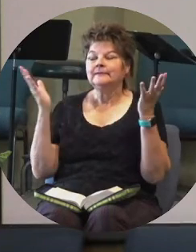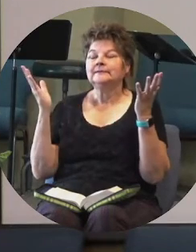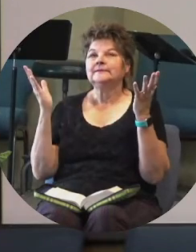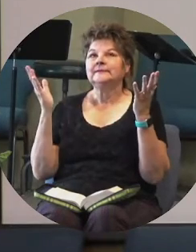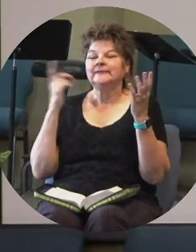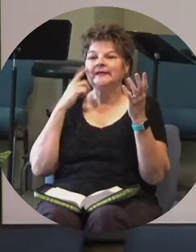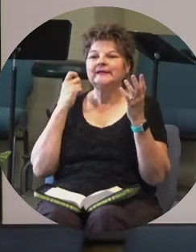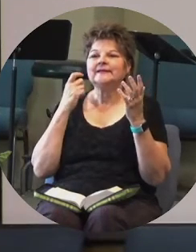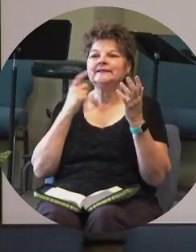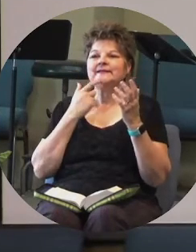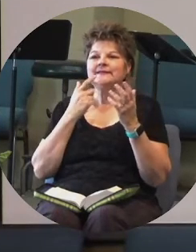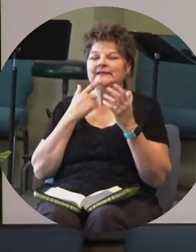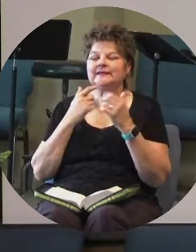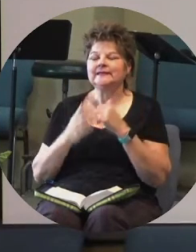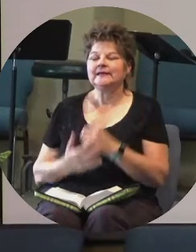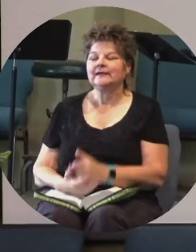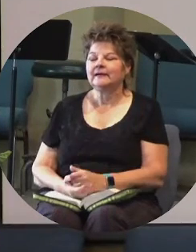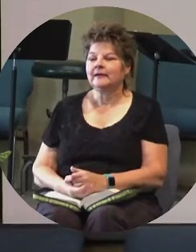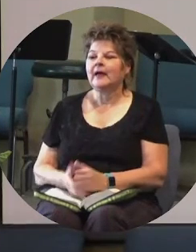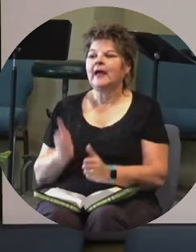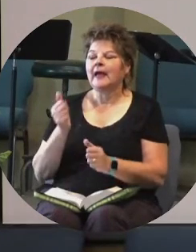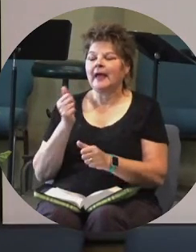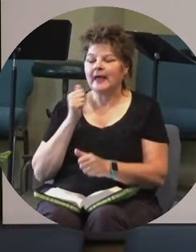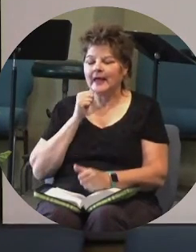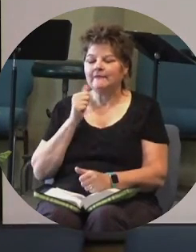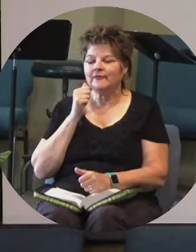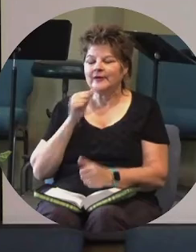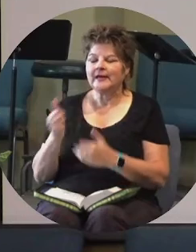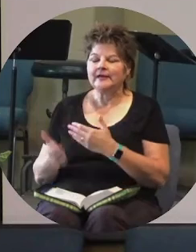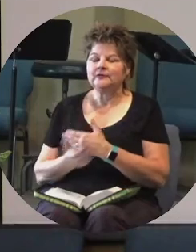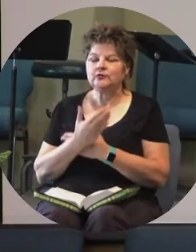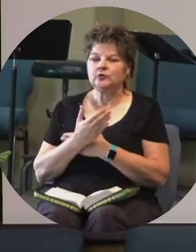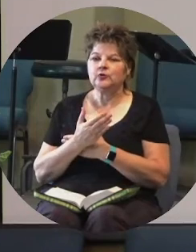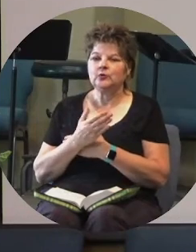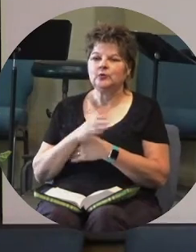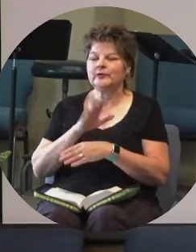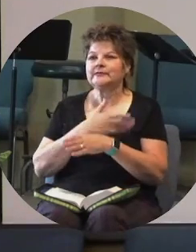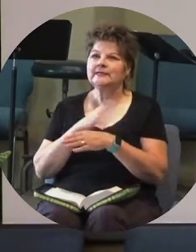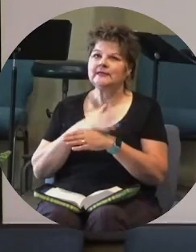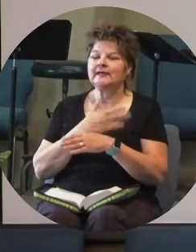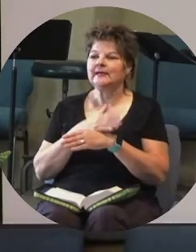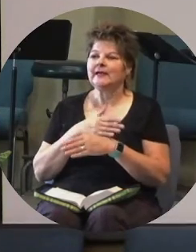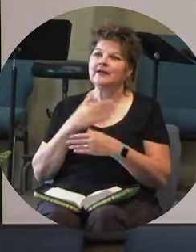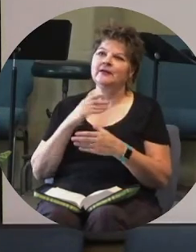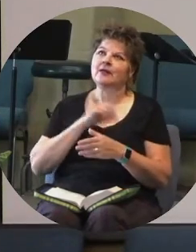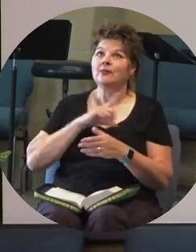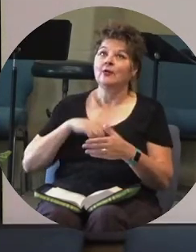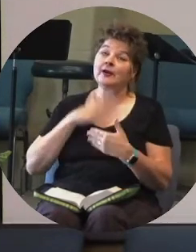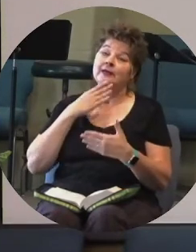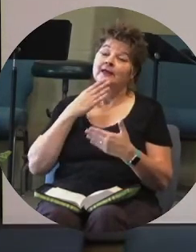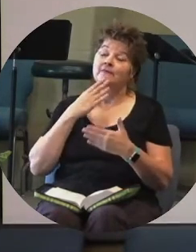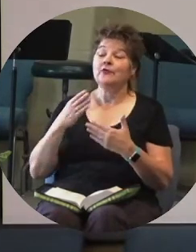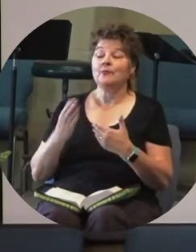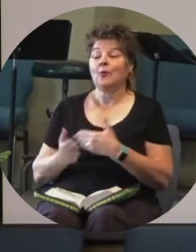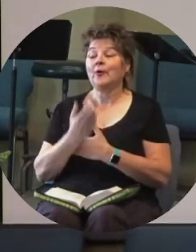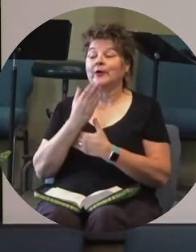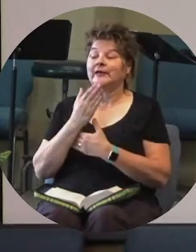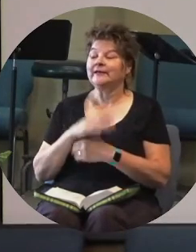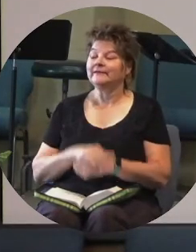Because he says, every day is brand new. We sang it. "Lord, I thank you for the morning. Lord, thank you for..."